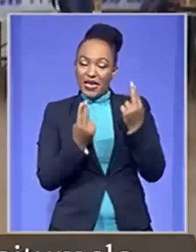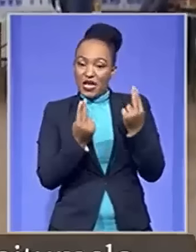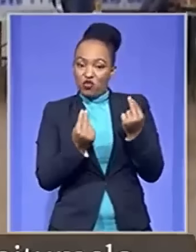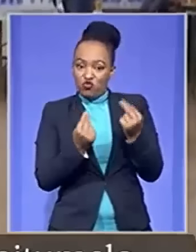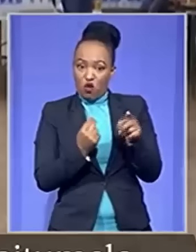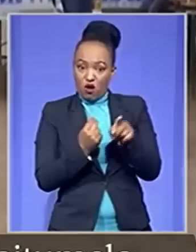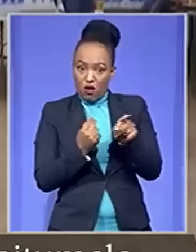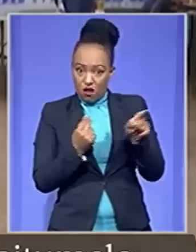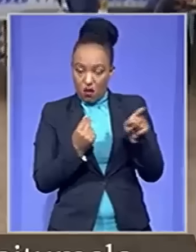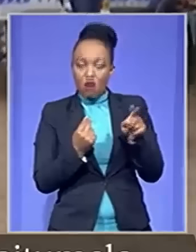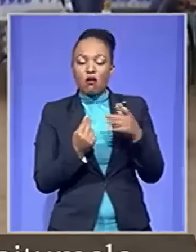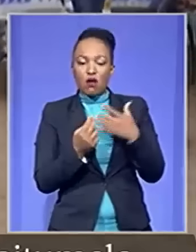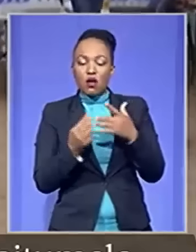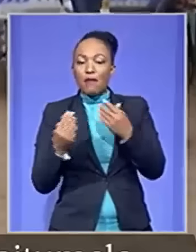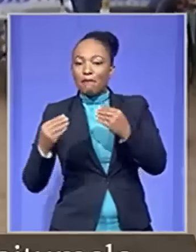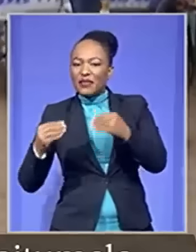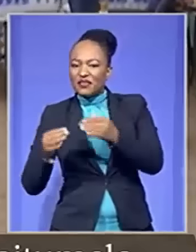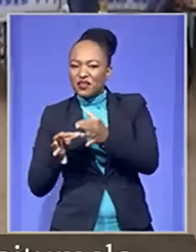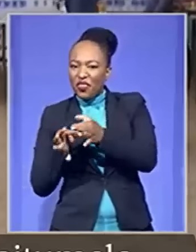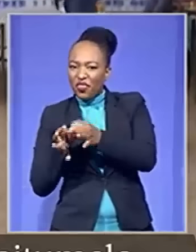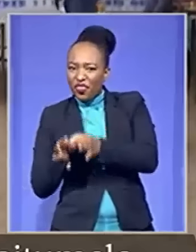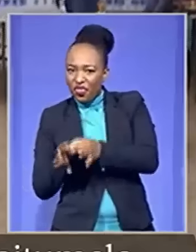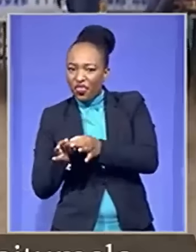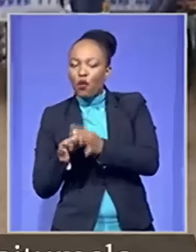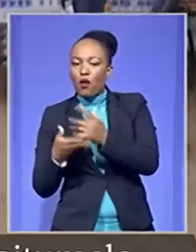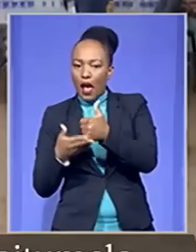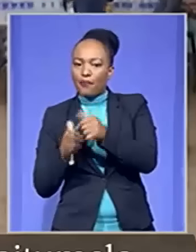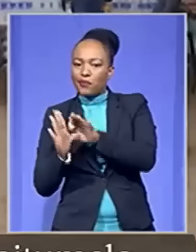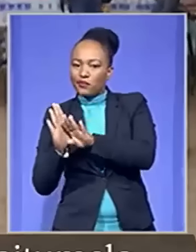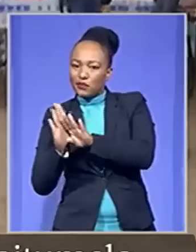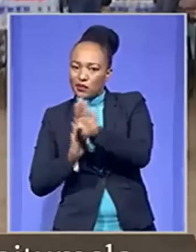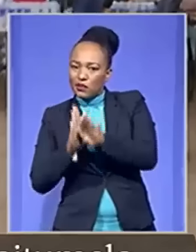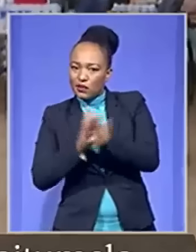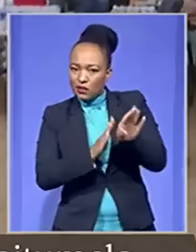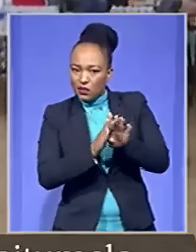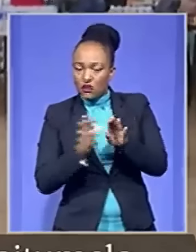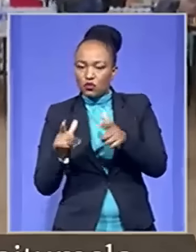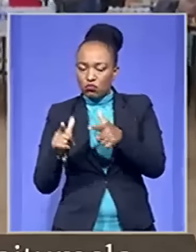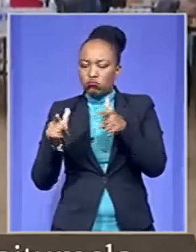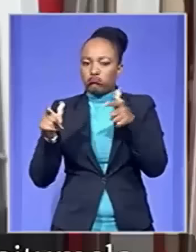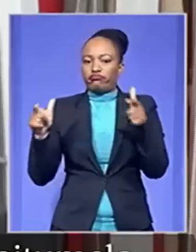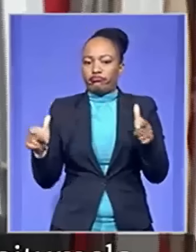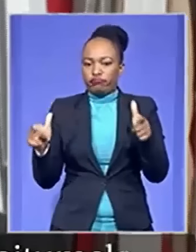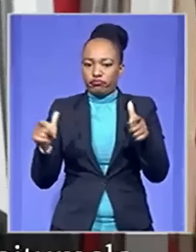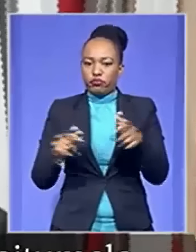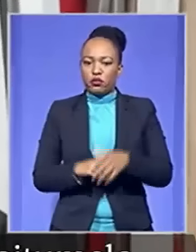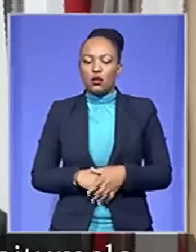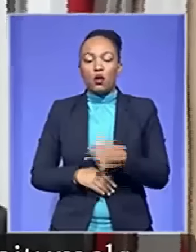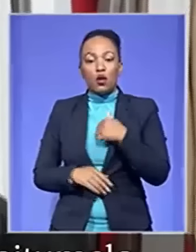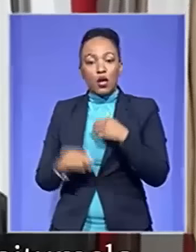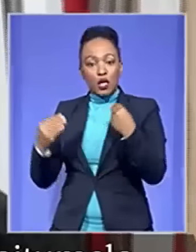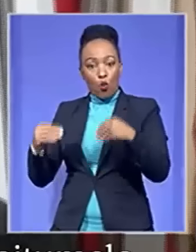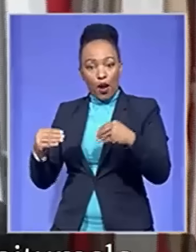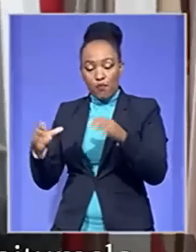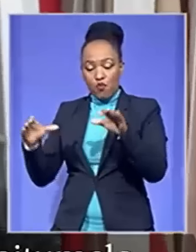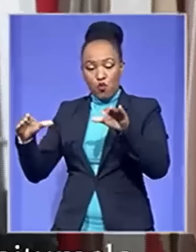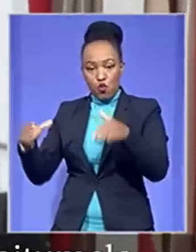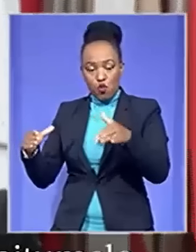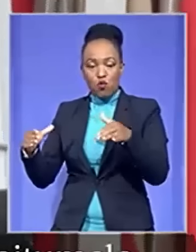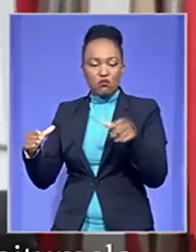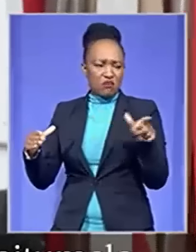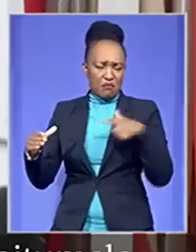tokafatsa le go godisa dikgwebo potlana. Ditshologetse tsa rona re le bagwebi re sologetse gore goromente wa gompieko go tla re direla